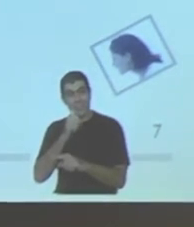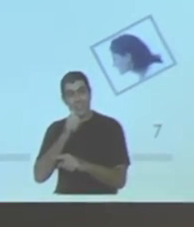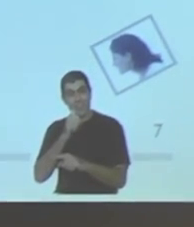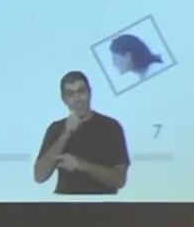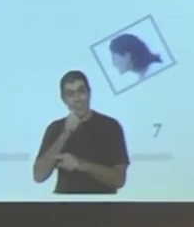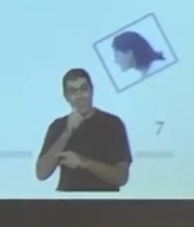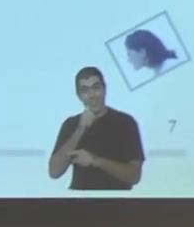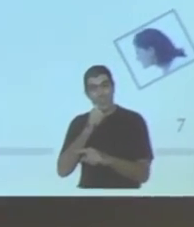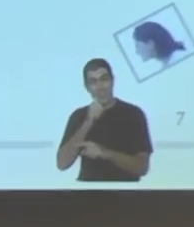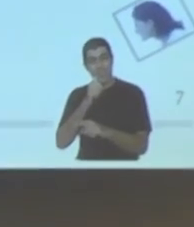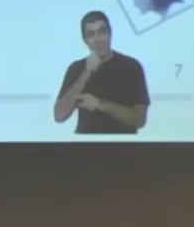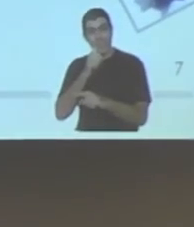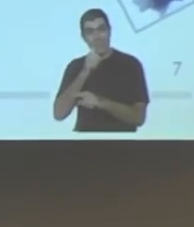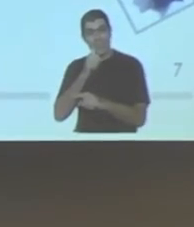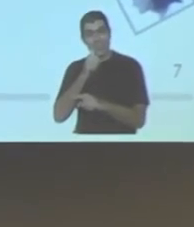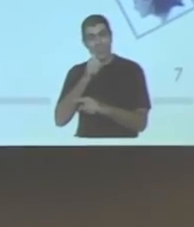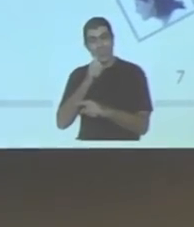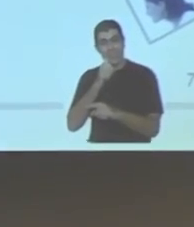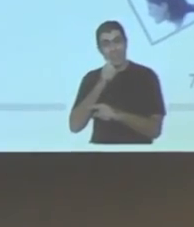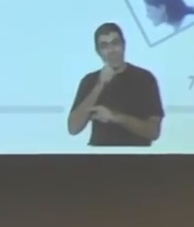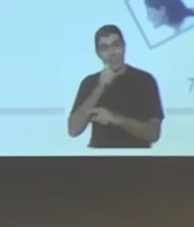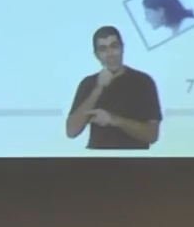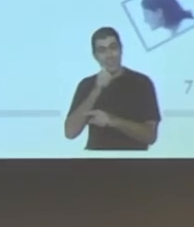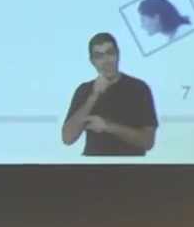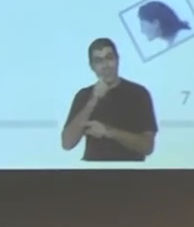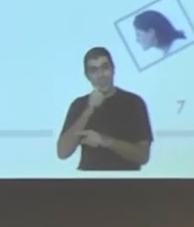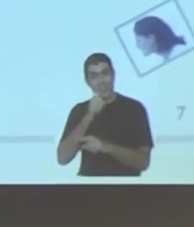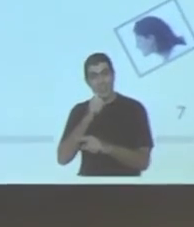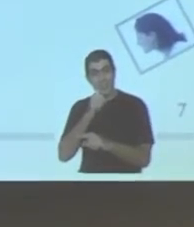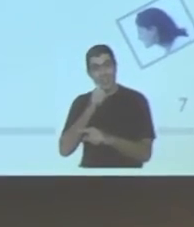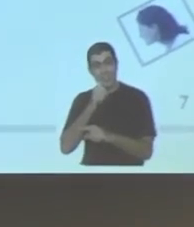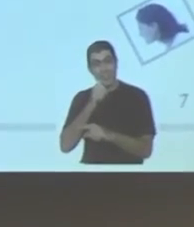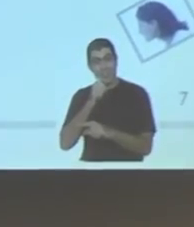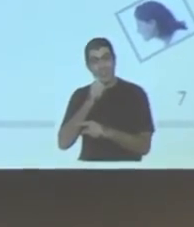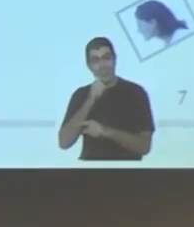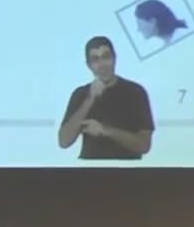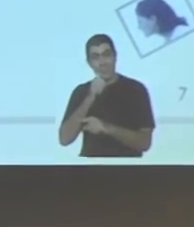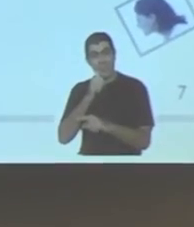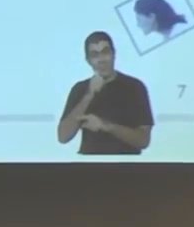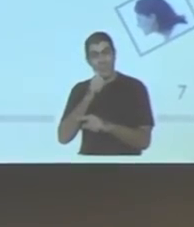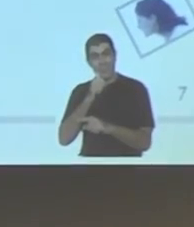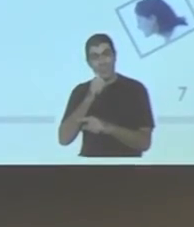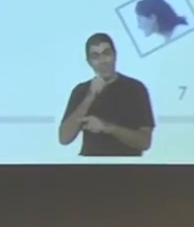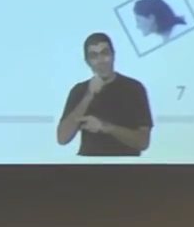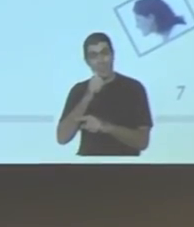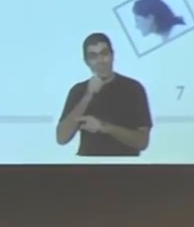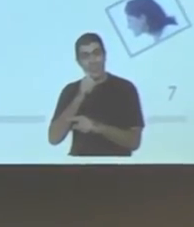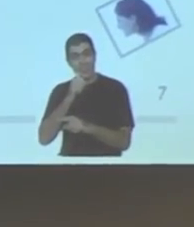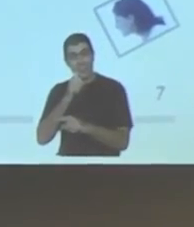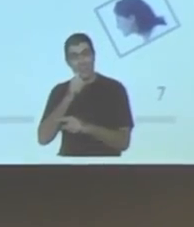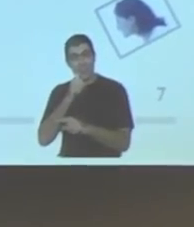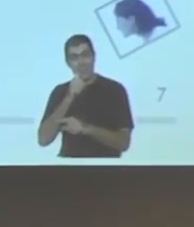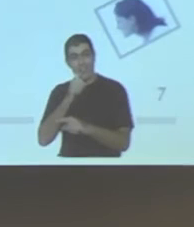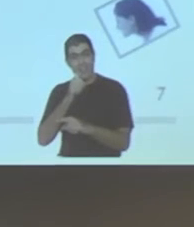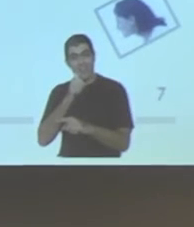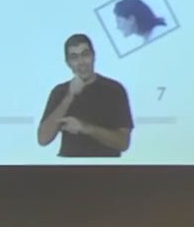is how do language properties originate? How did language come to be? What are the most basic properties? And how much does nature have to